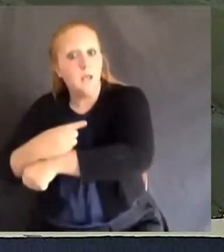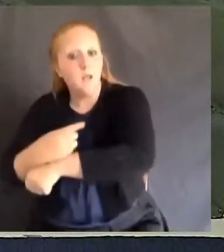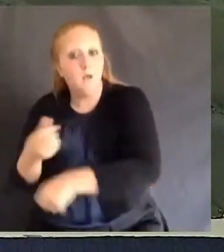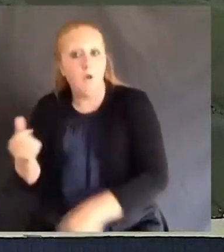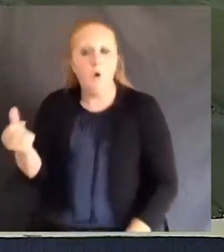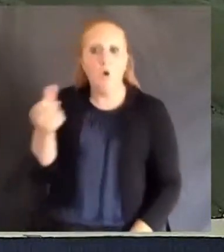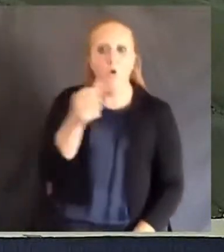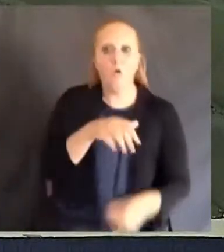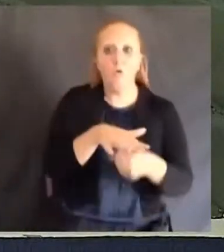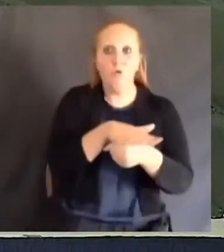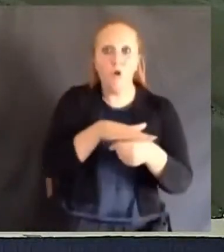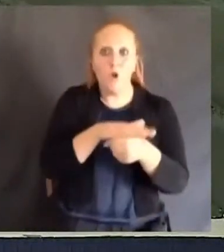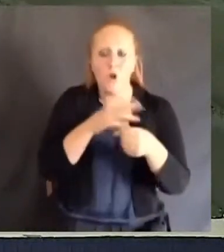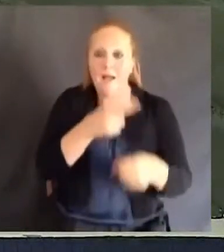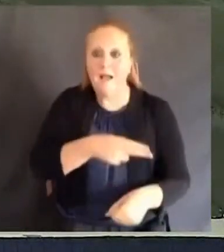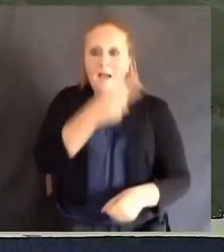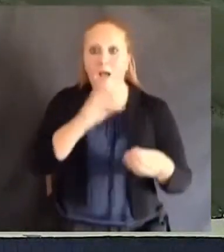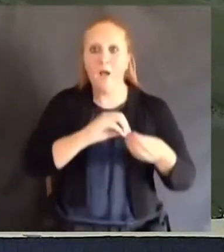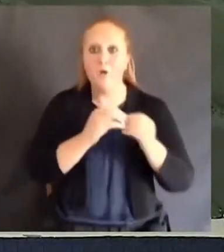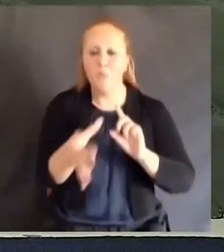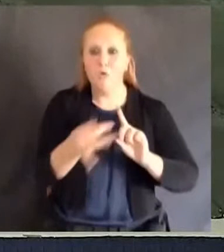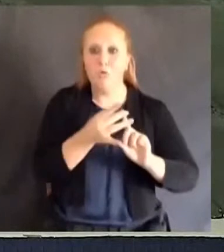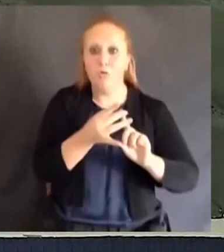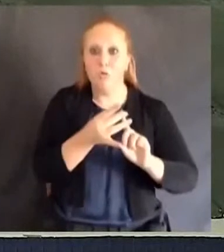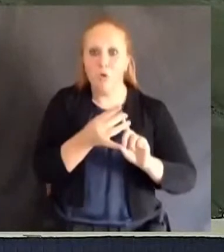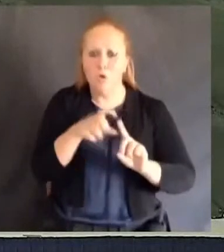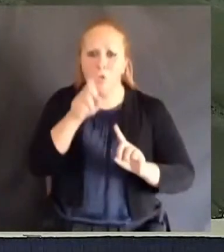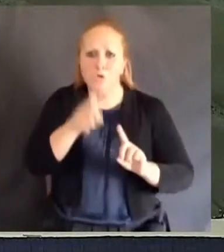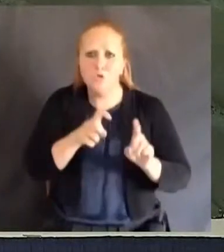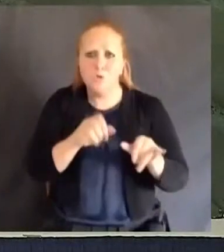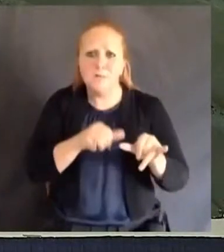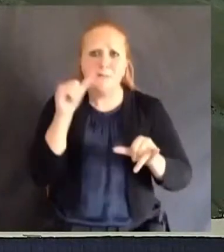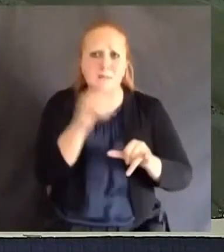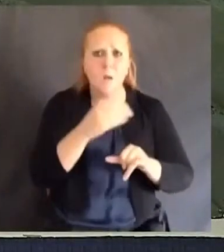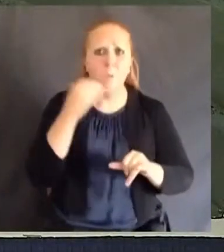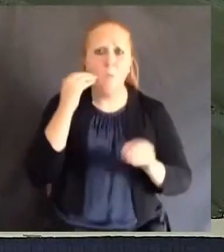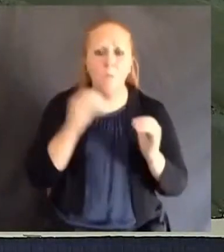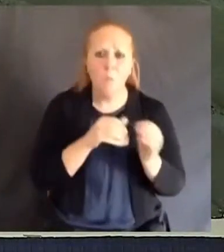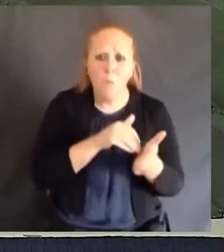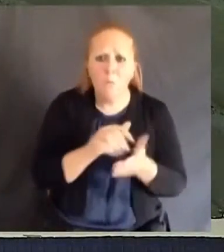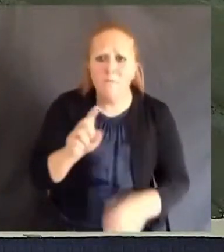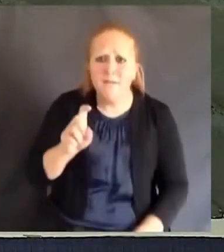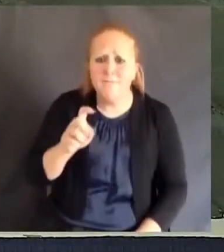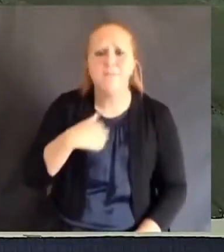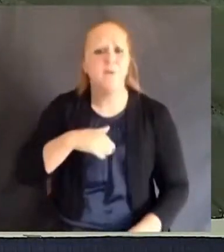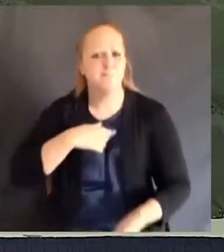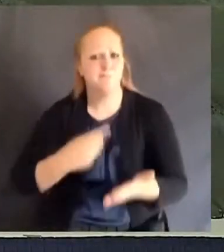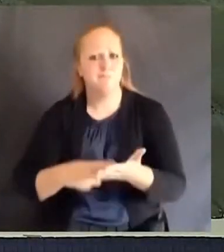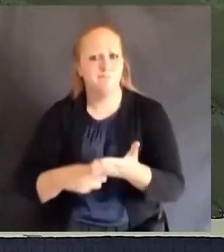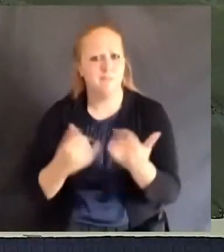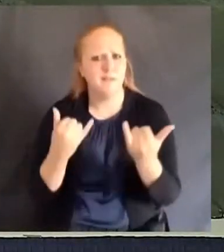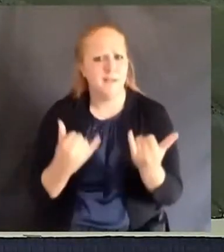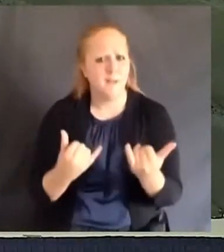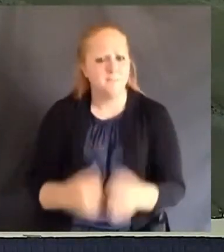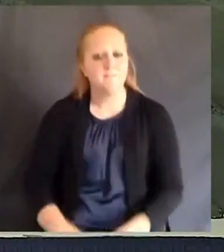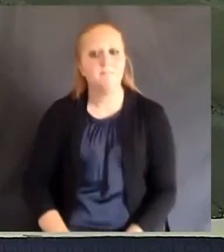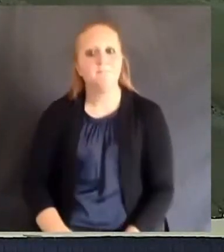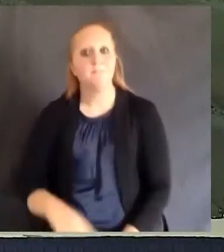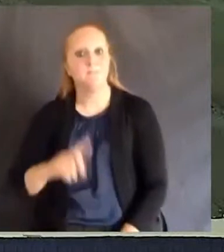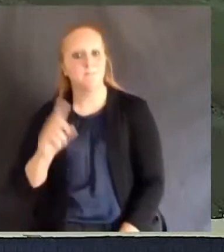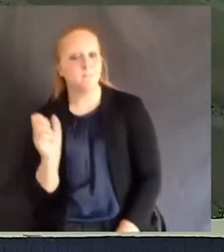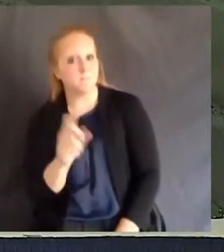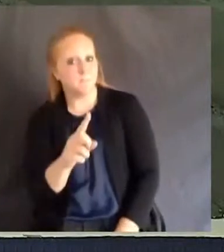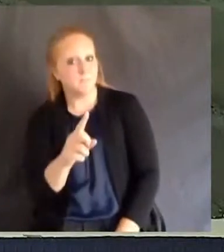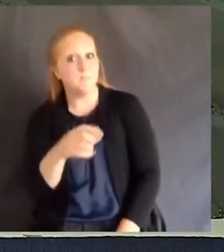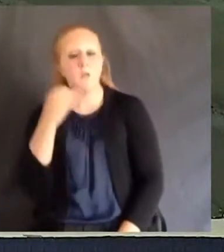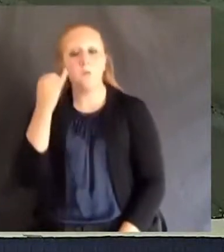rate? Those are all good questions that we're working through now. So also, what would you say to school union